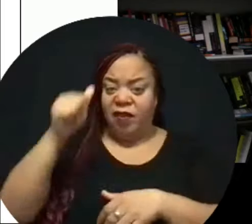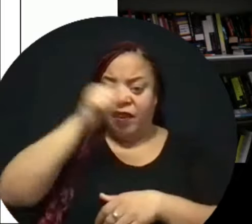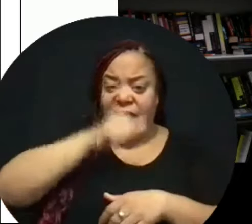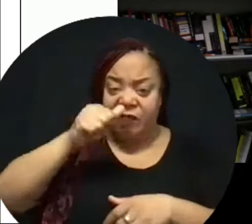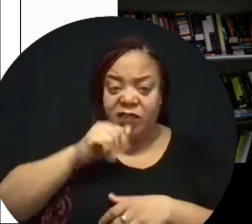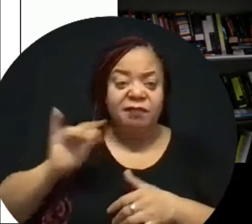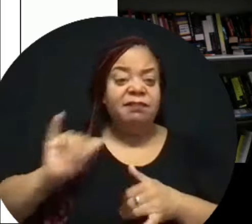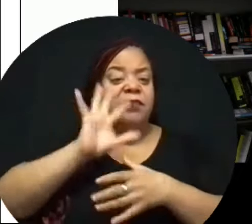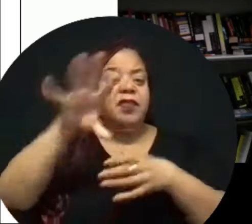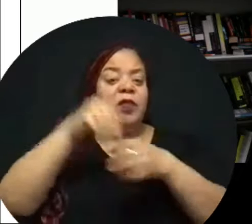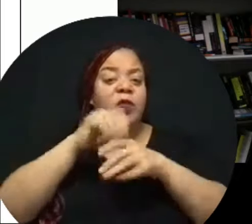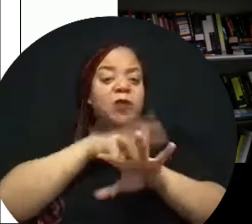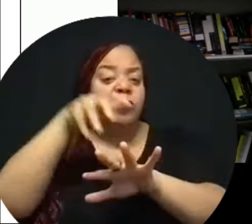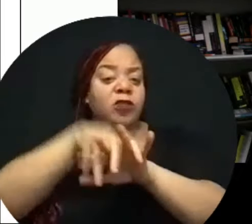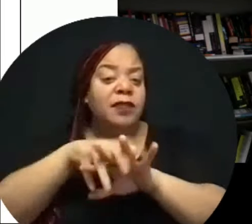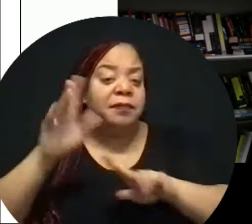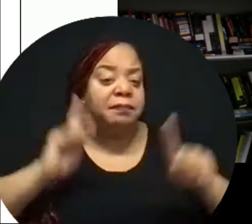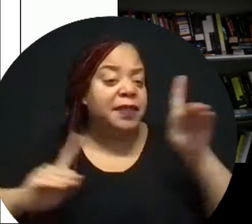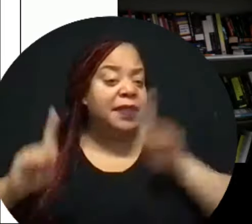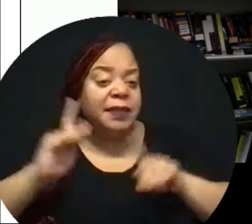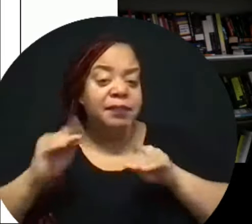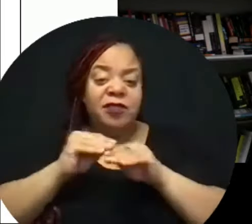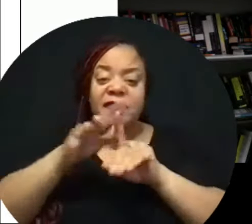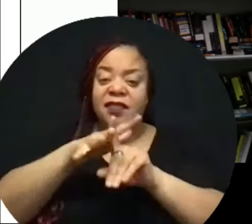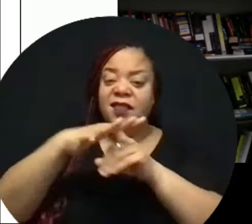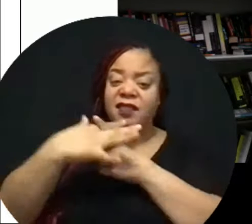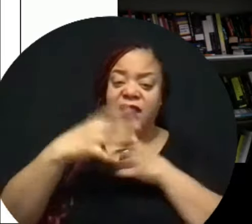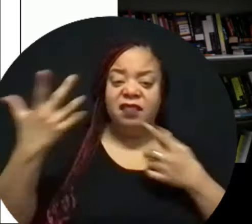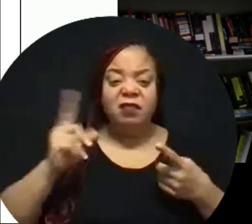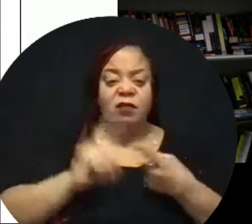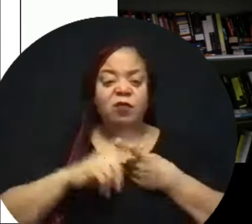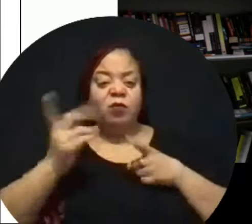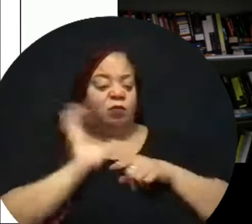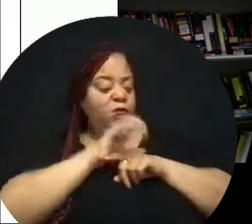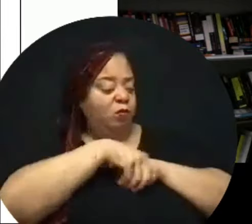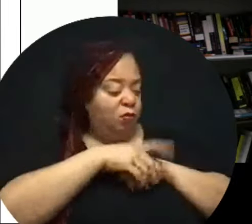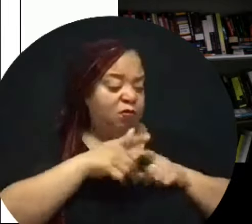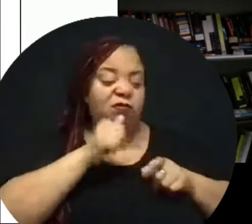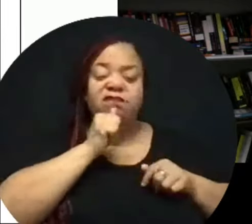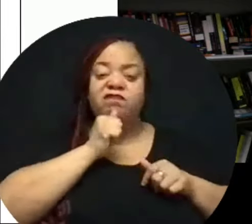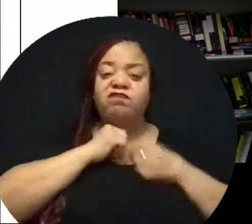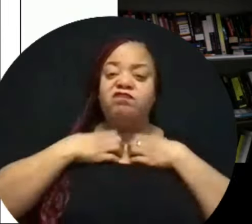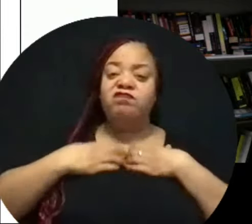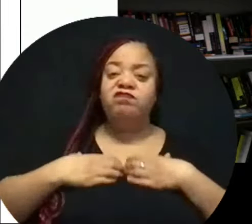in hunger. And that often led to this cycle of